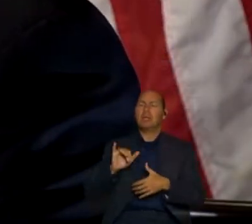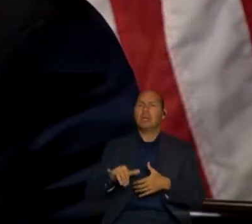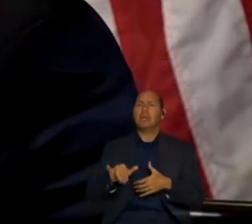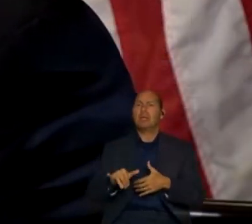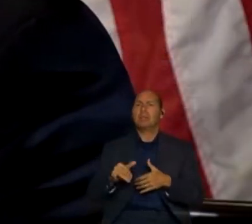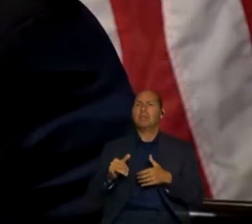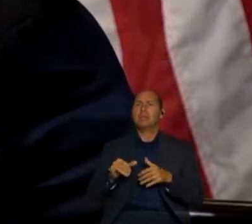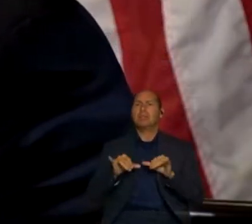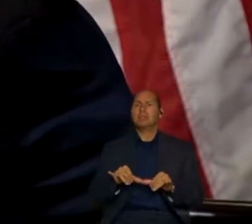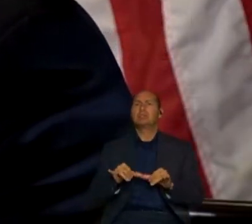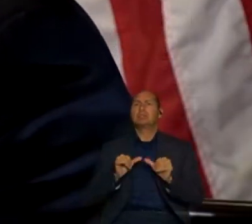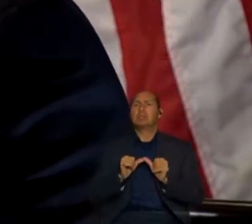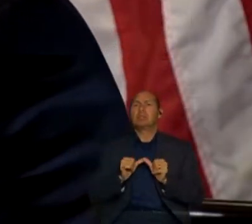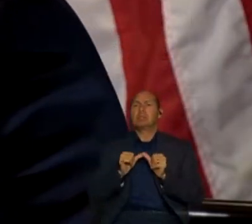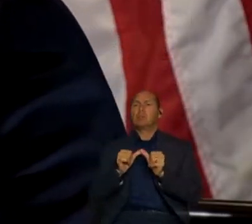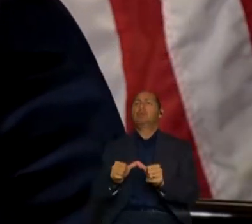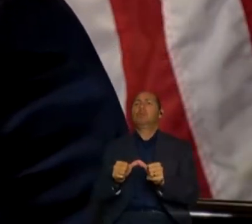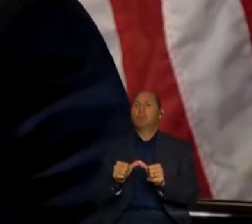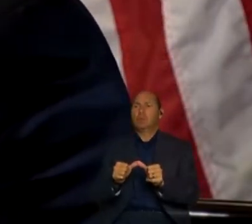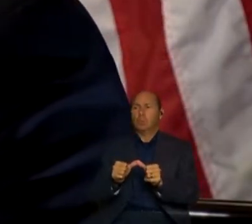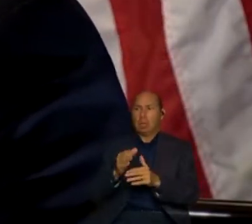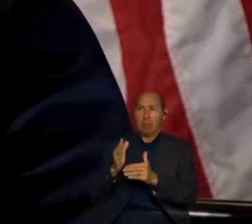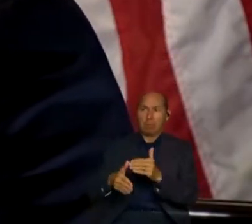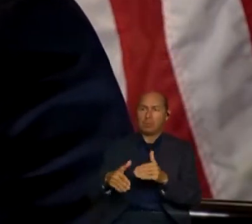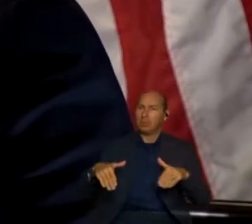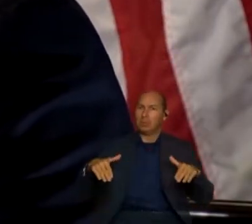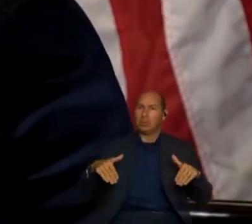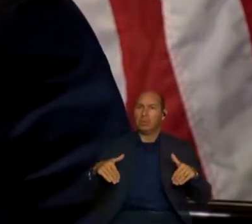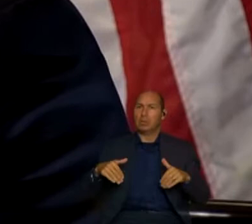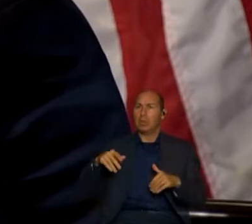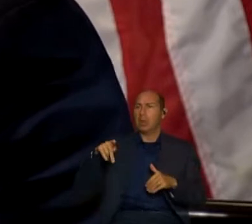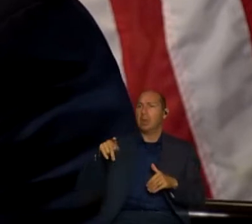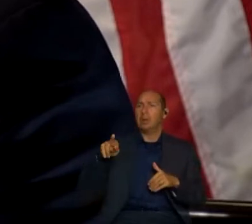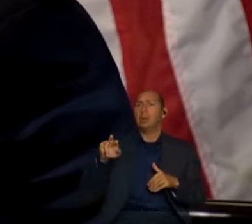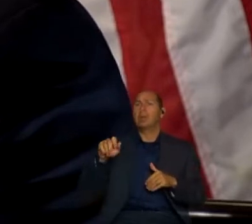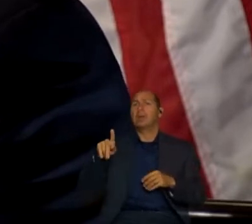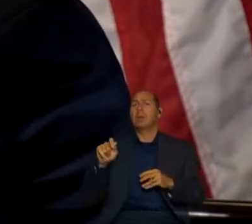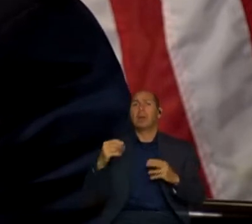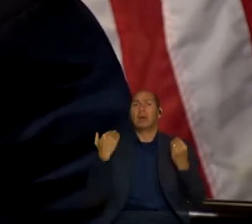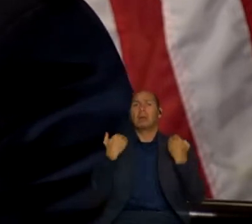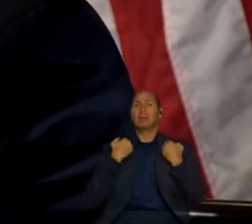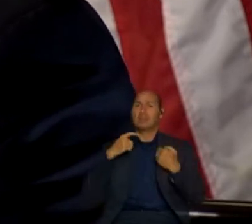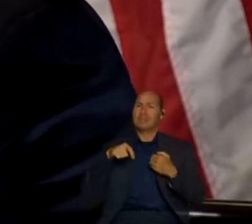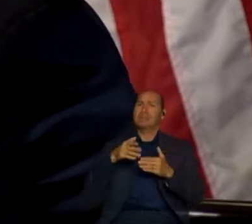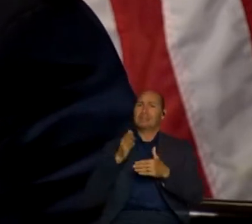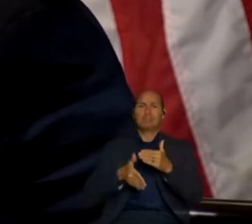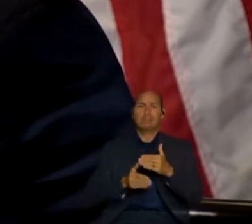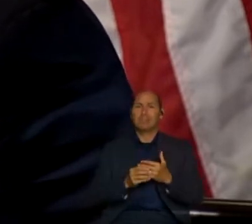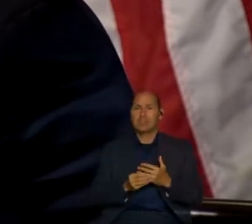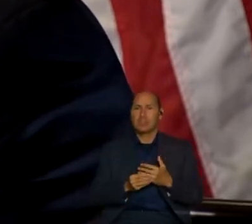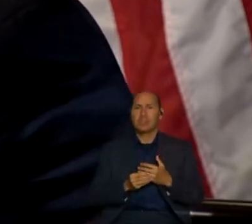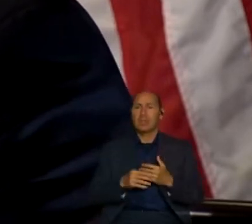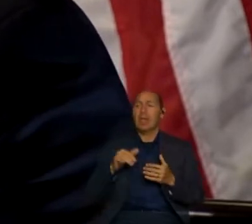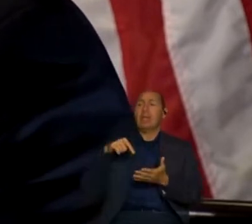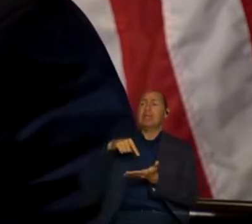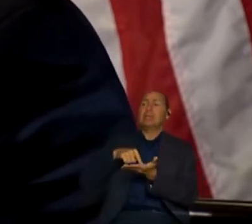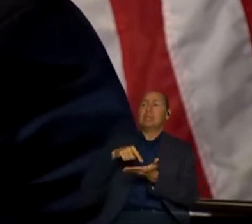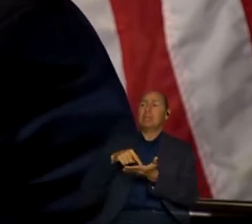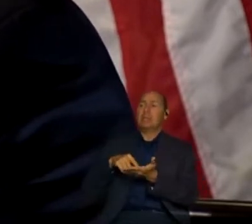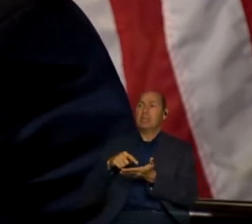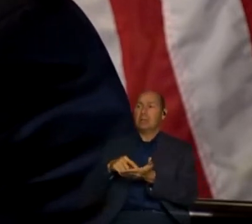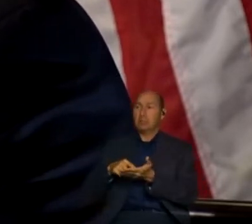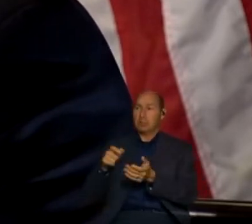remains not yet completed. PREPA's bankruptcy needs to end, since the restructuring of the debt is a key element in